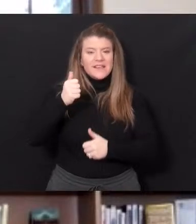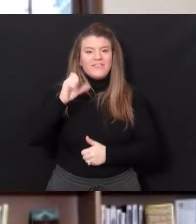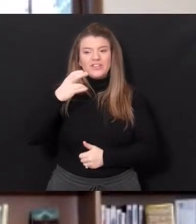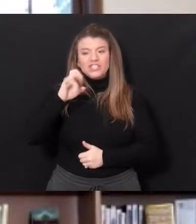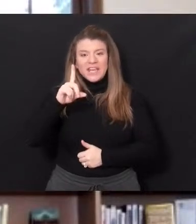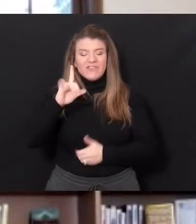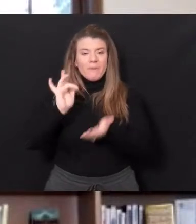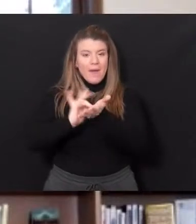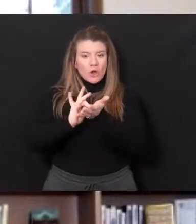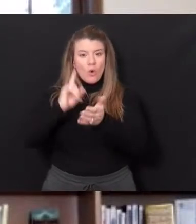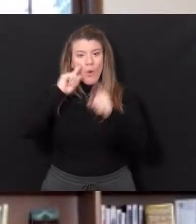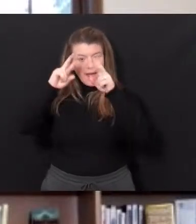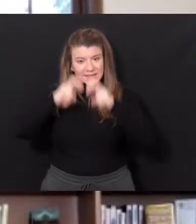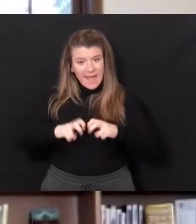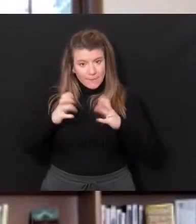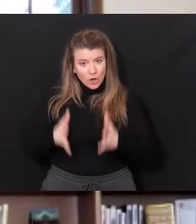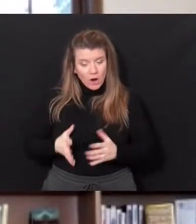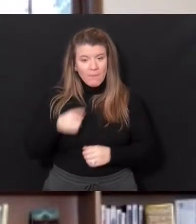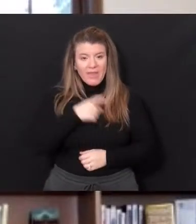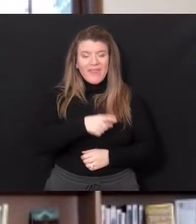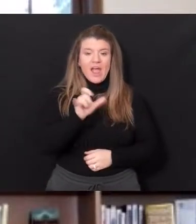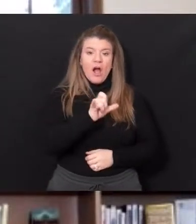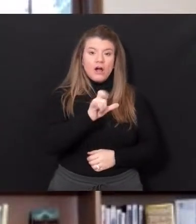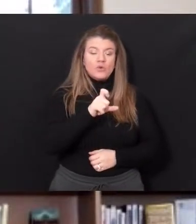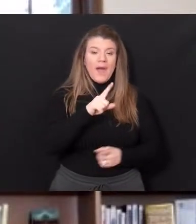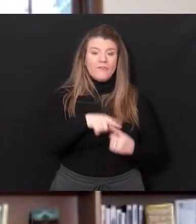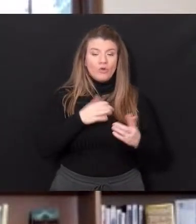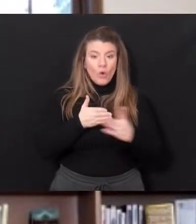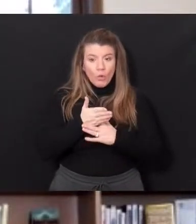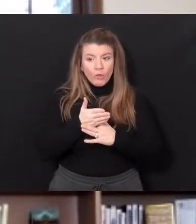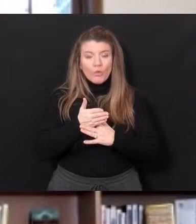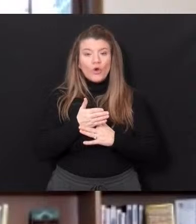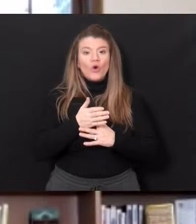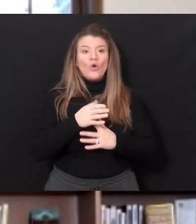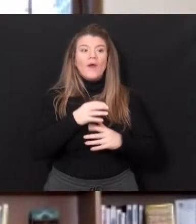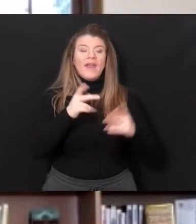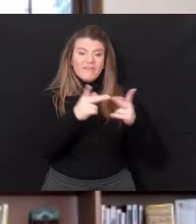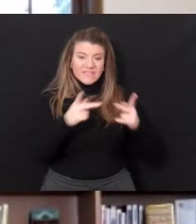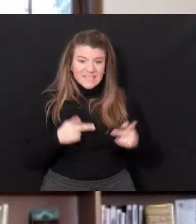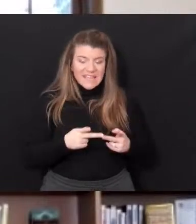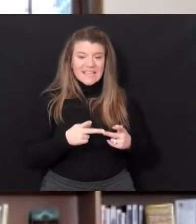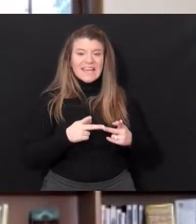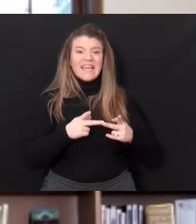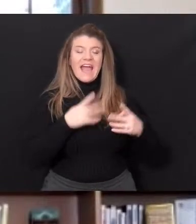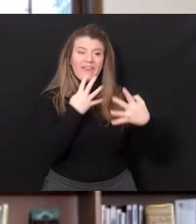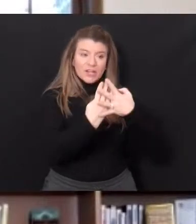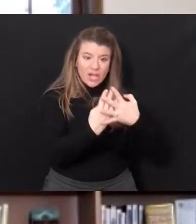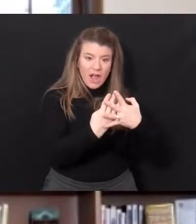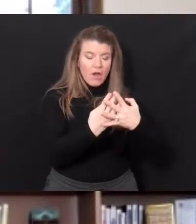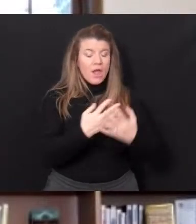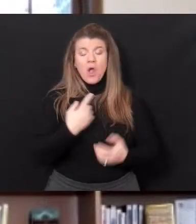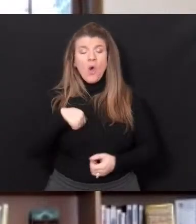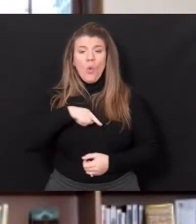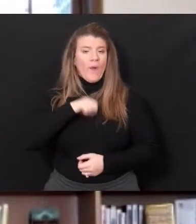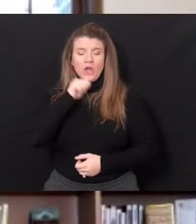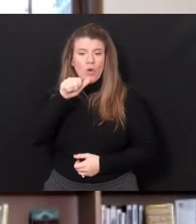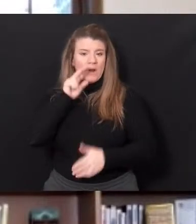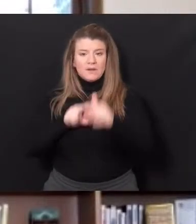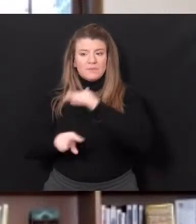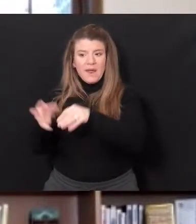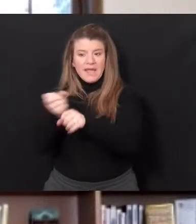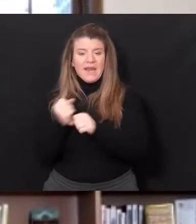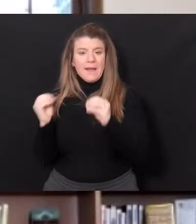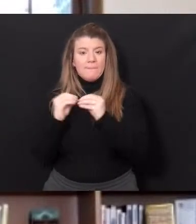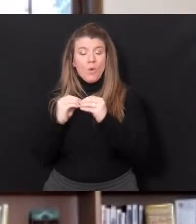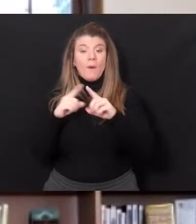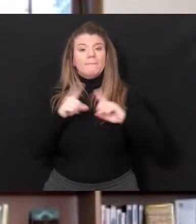but those also will have to defer to Larry Messina at the correctional facility, but we don't anticipate getting more information, but those do